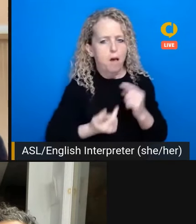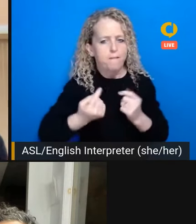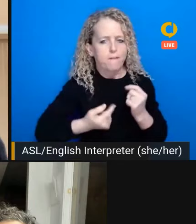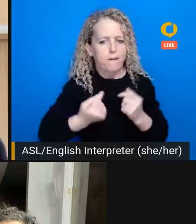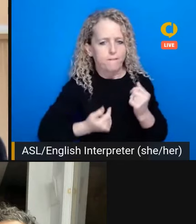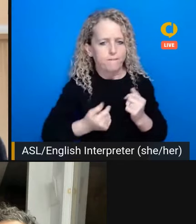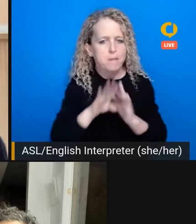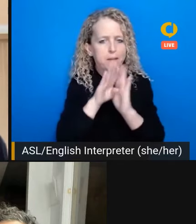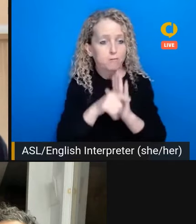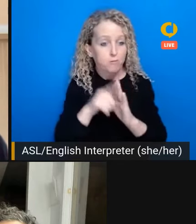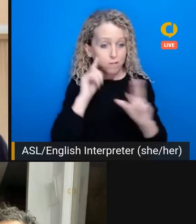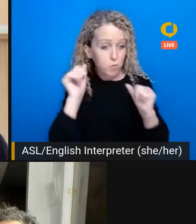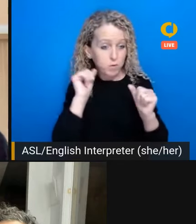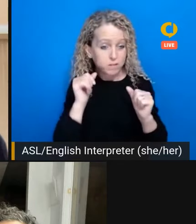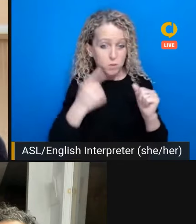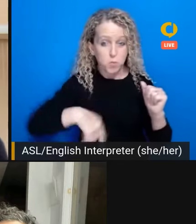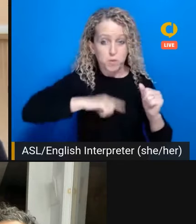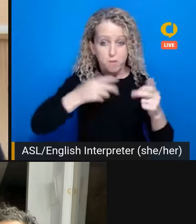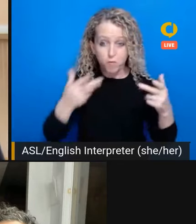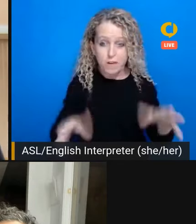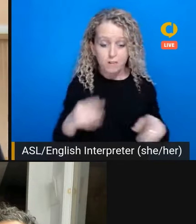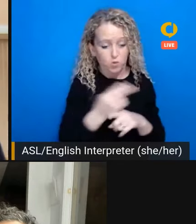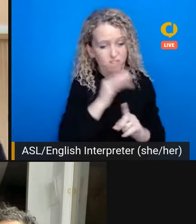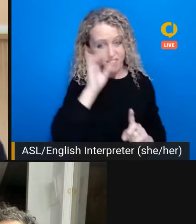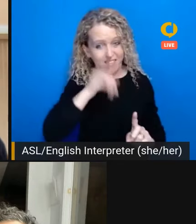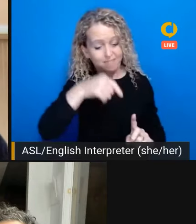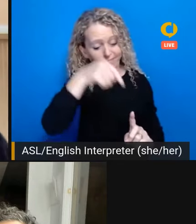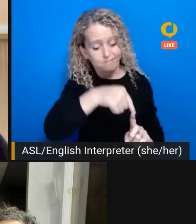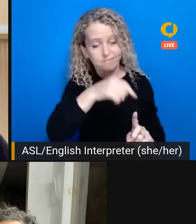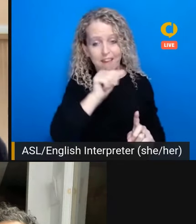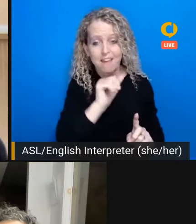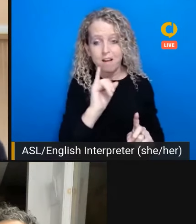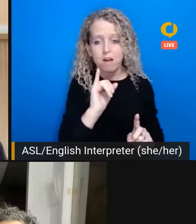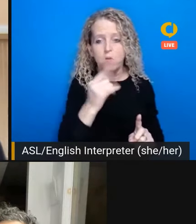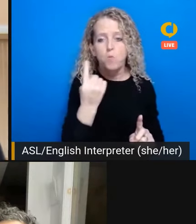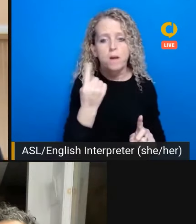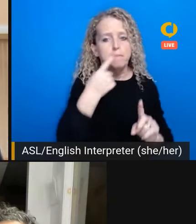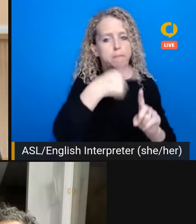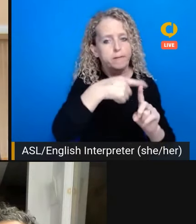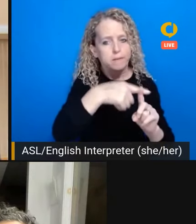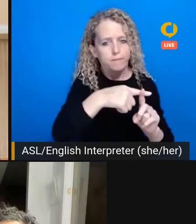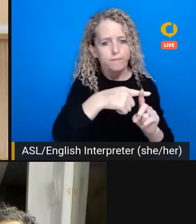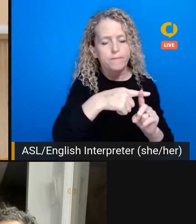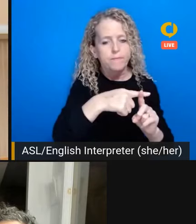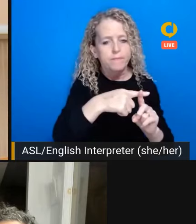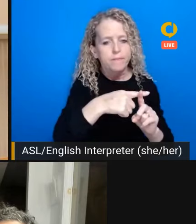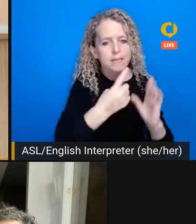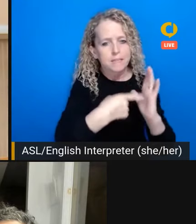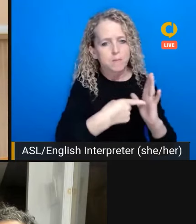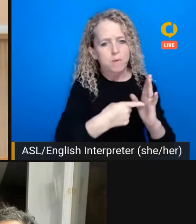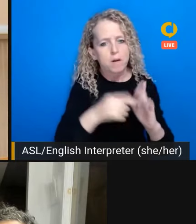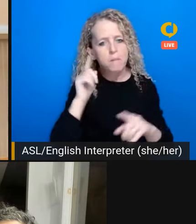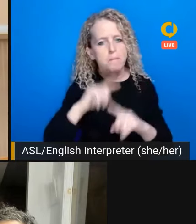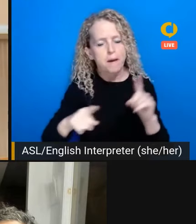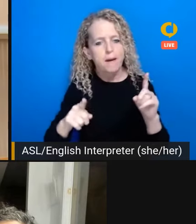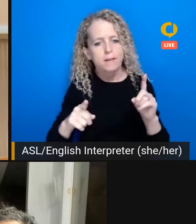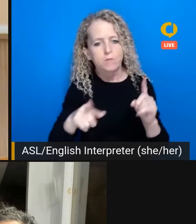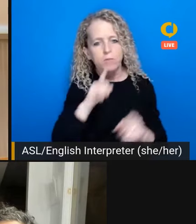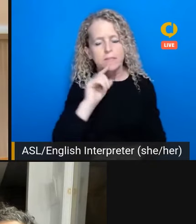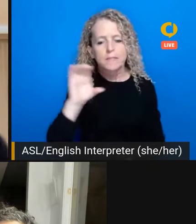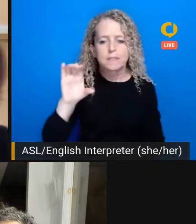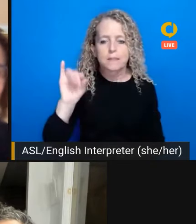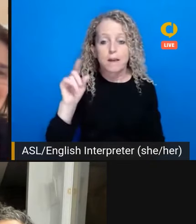using it, and it's working for us. This is one of the good examples, but cybersecurity full of good and bad ones, which I'll come back